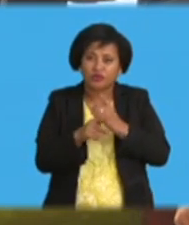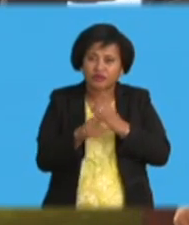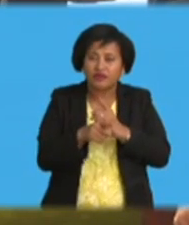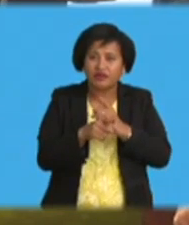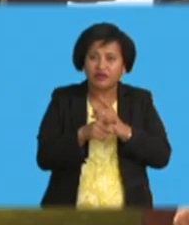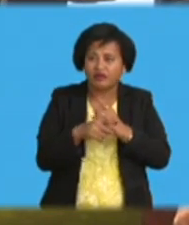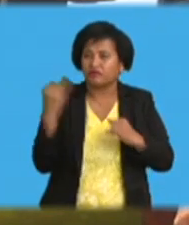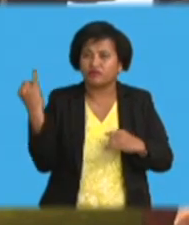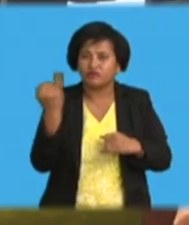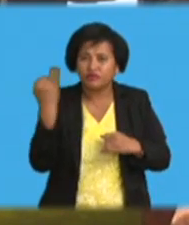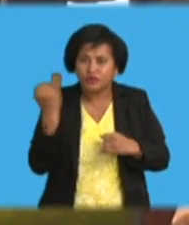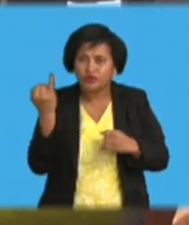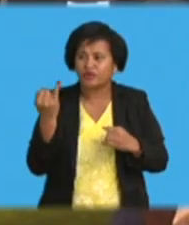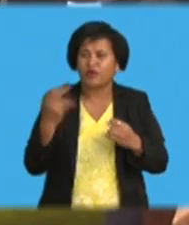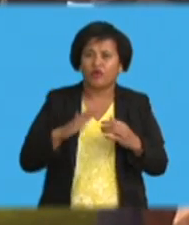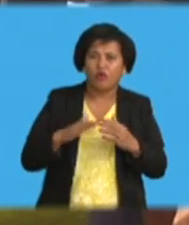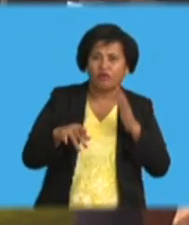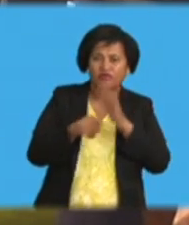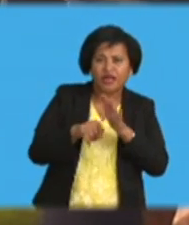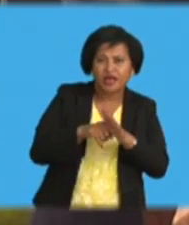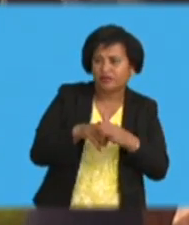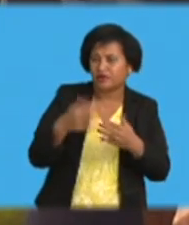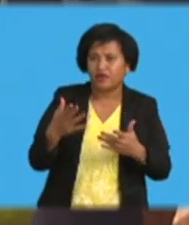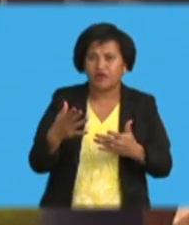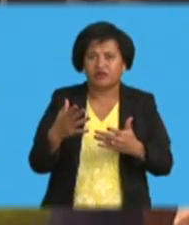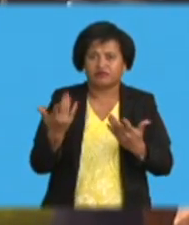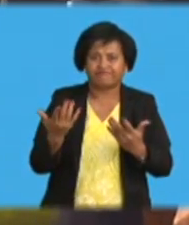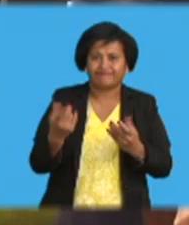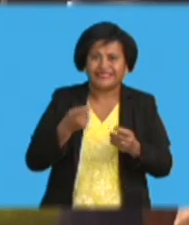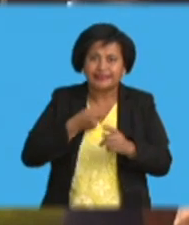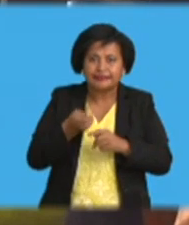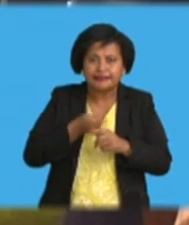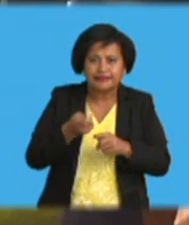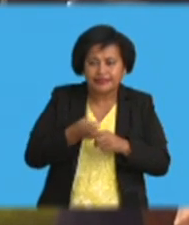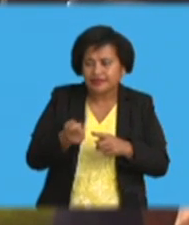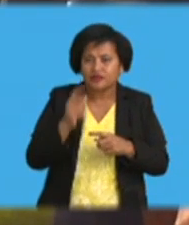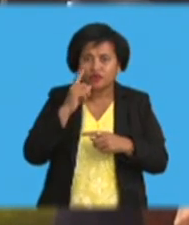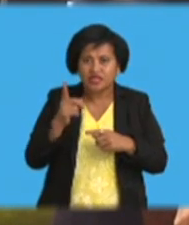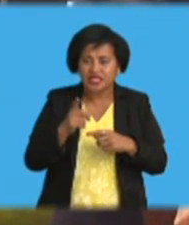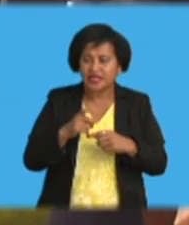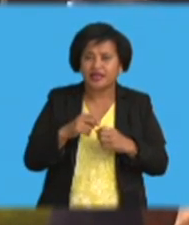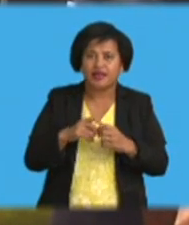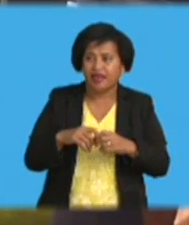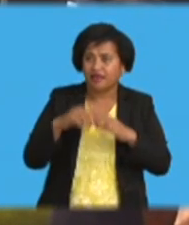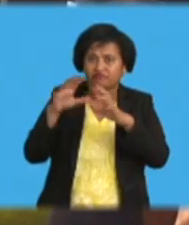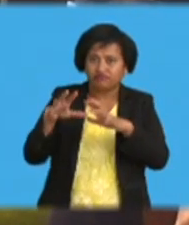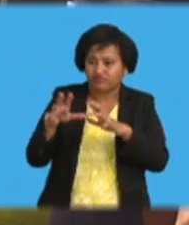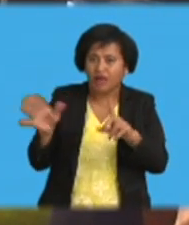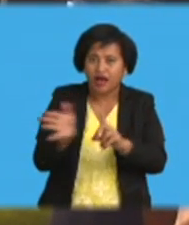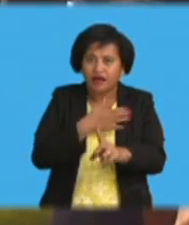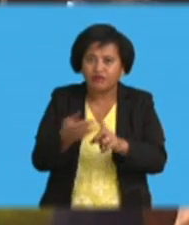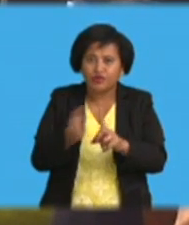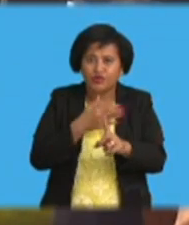basis of ethnicity and religion being thrown at ordinary people. We've seen Fijians being sexually harassed and exploited, including a woman